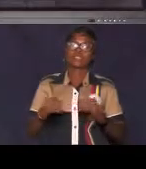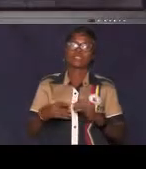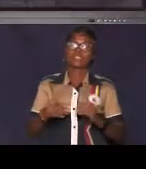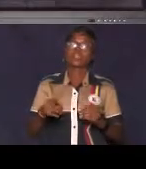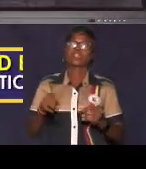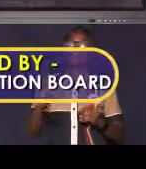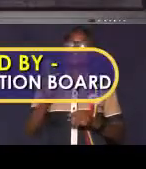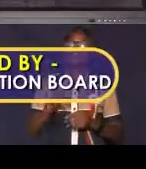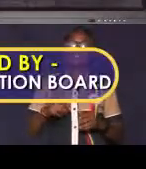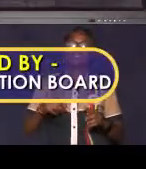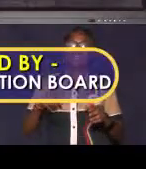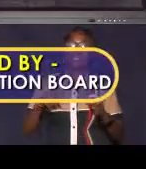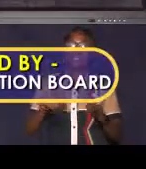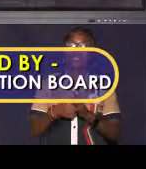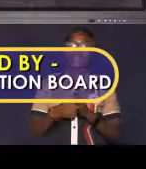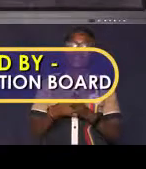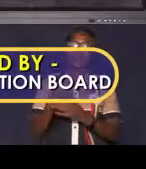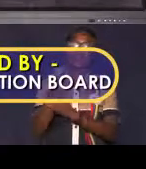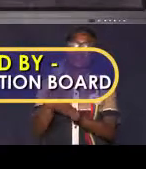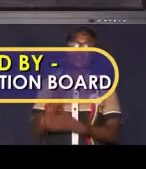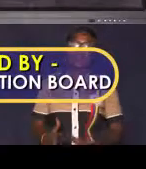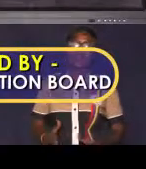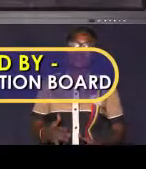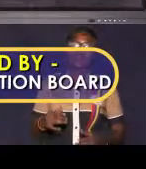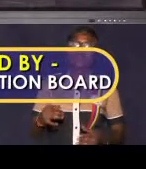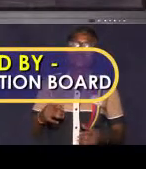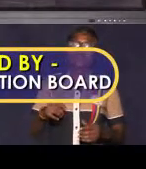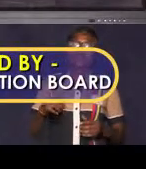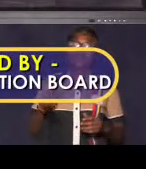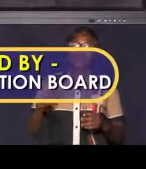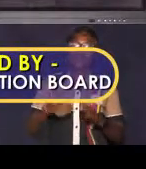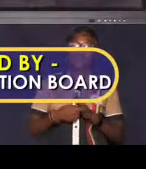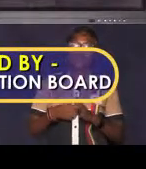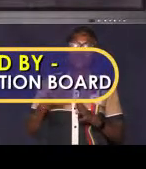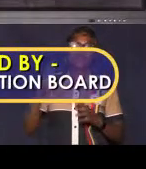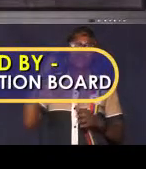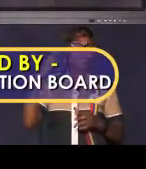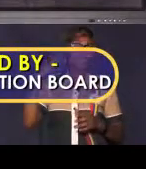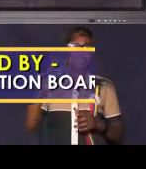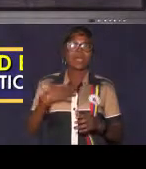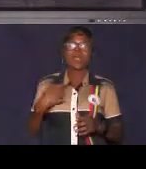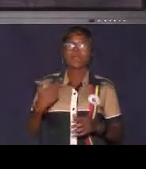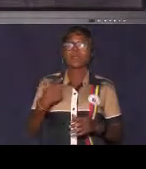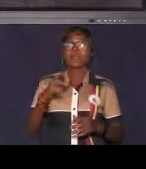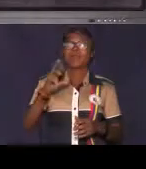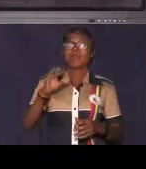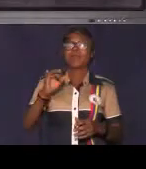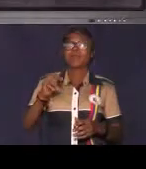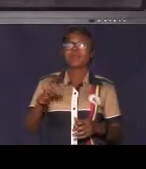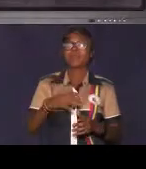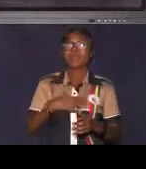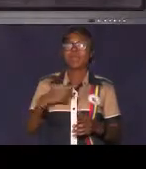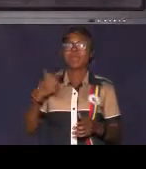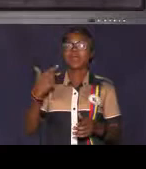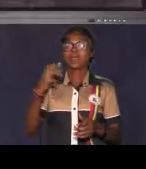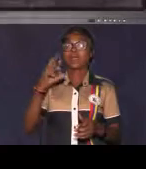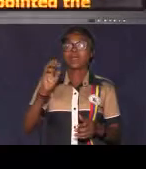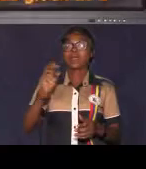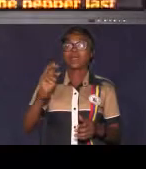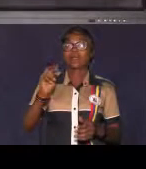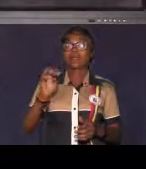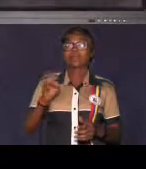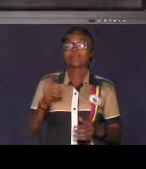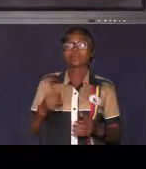sentences using key holder, key ring, grind, and ground. Now let's